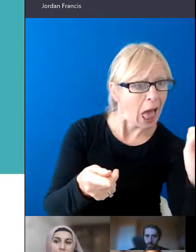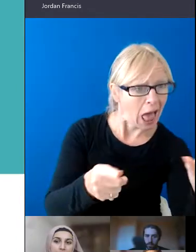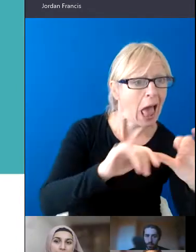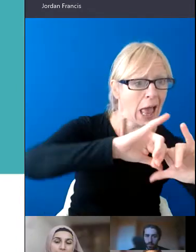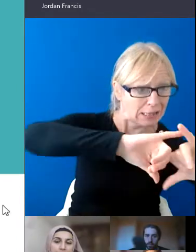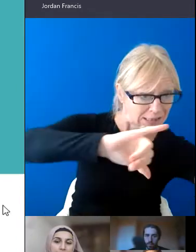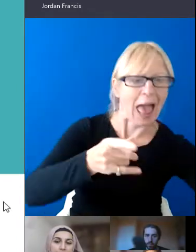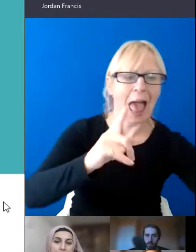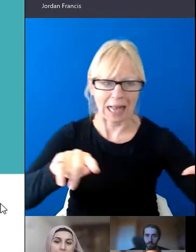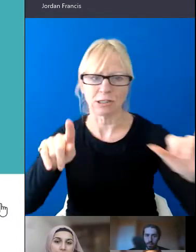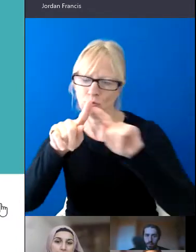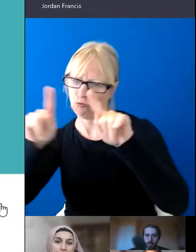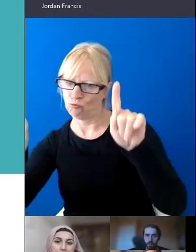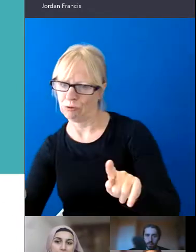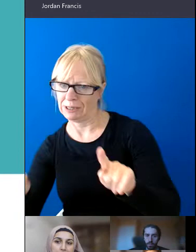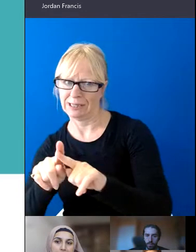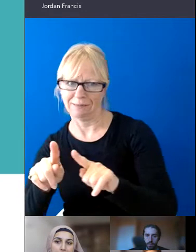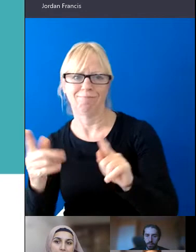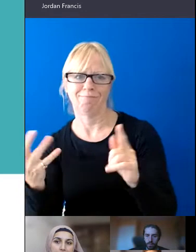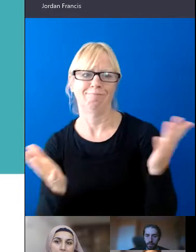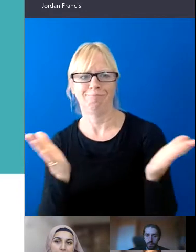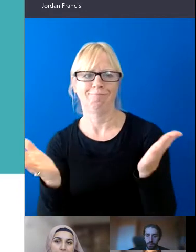Yeah, I can see them fine as well.